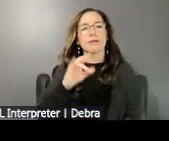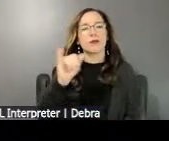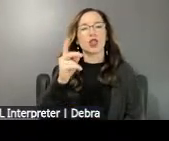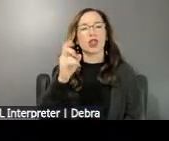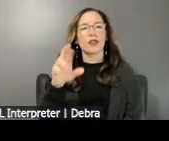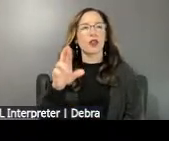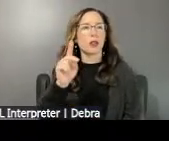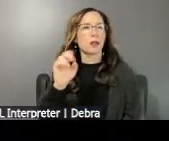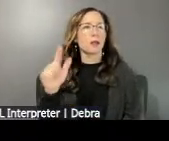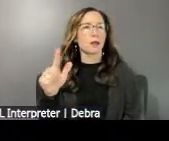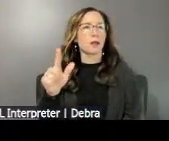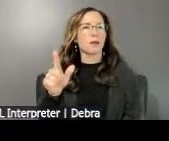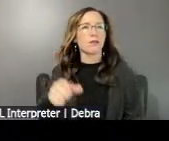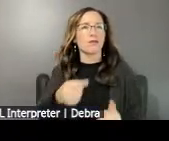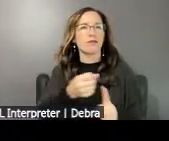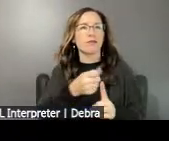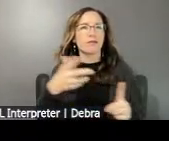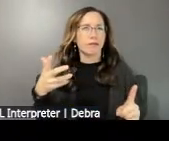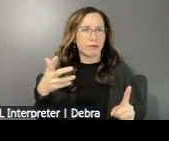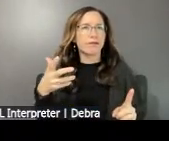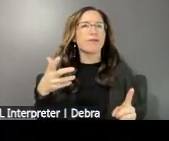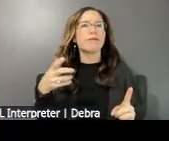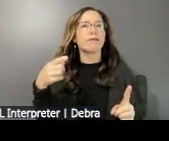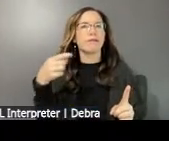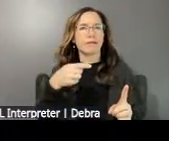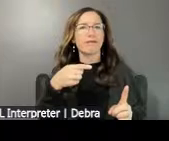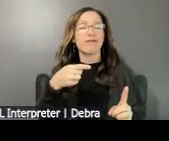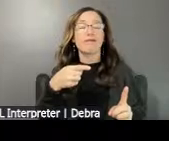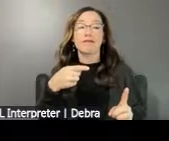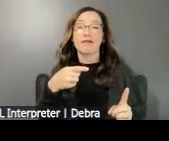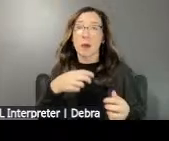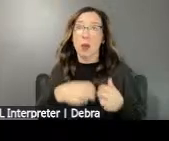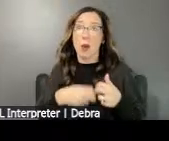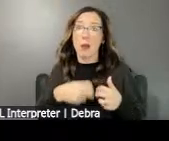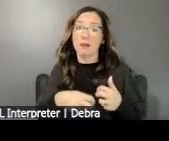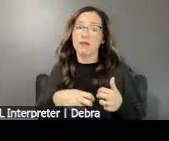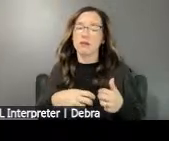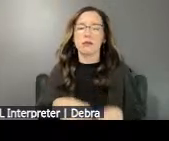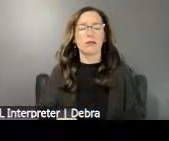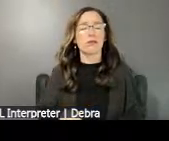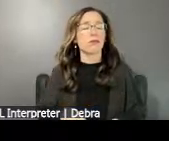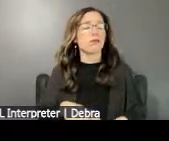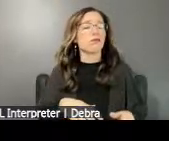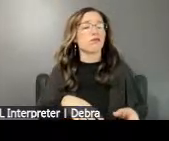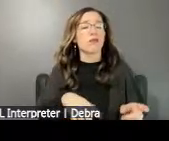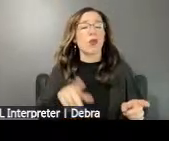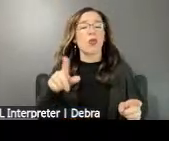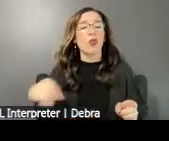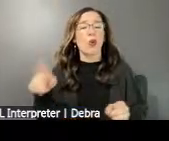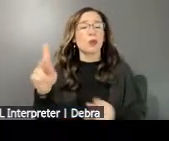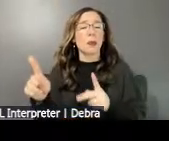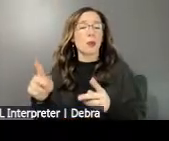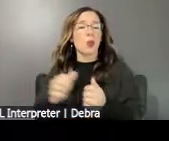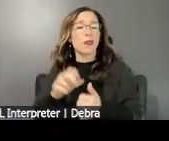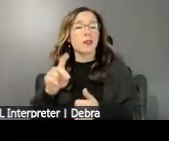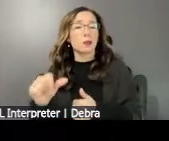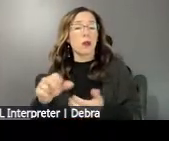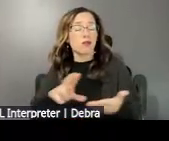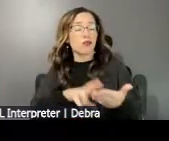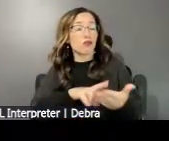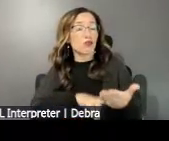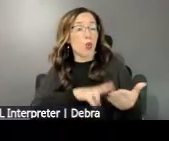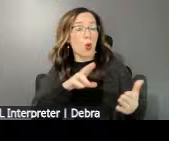we outlined just this problem. We state, even when people with disabilities are enrolled in clinical